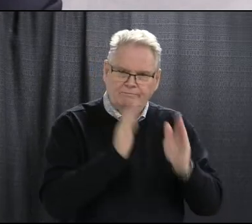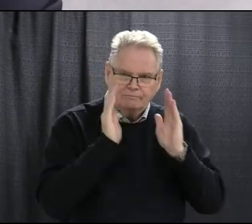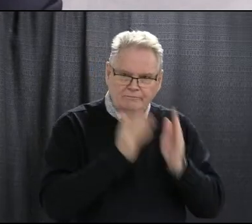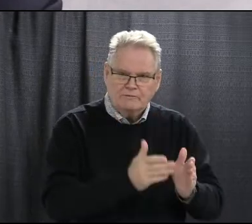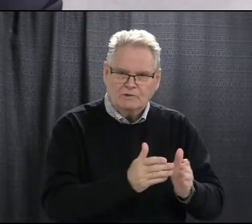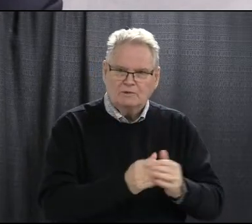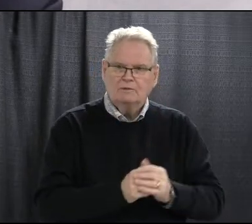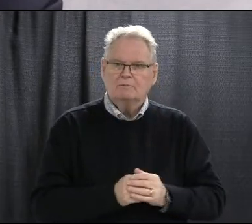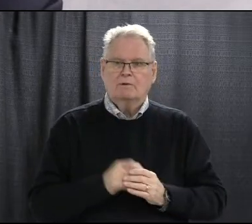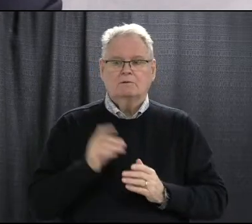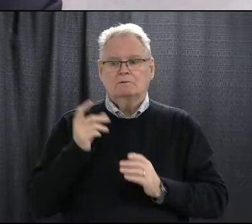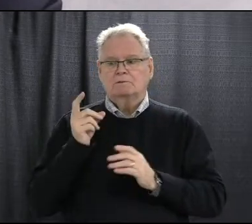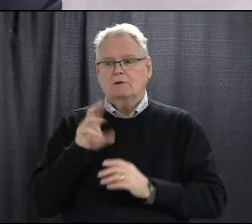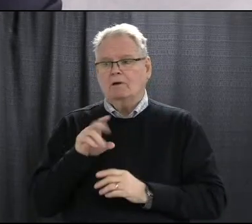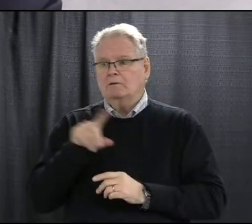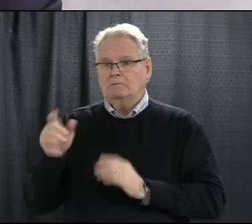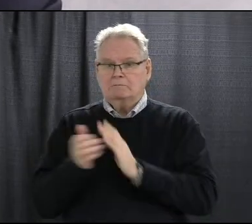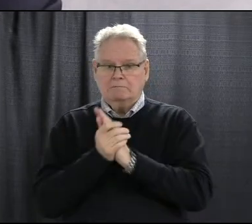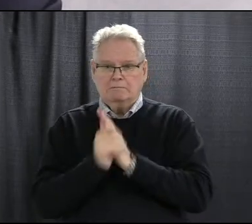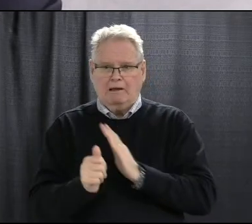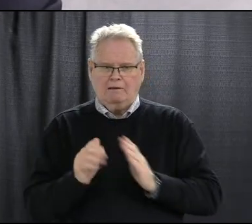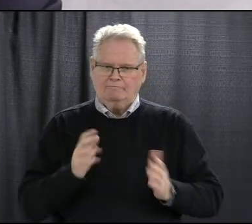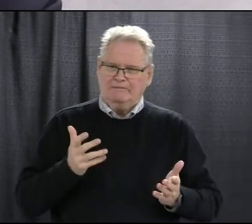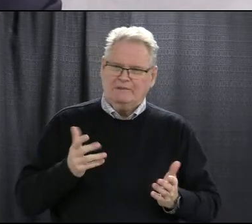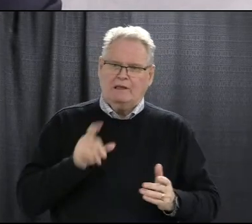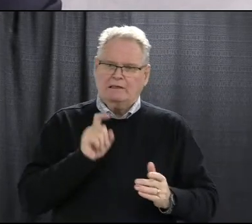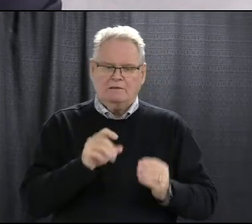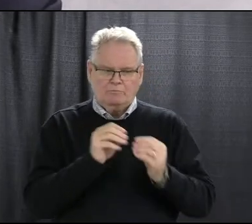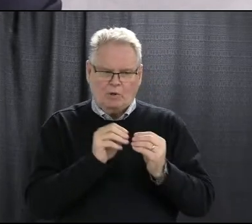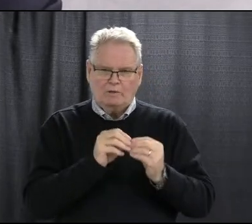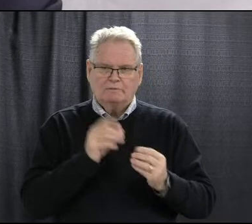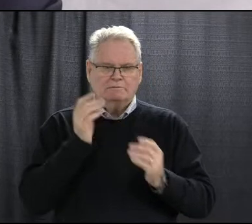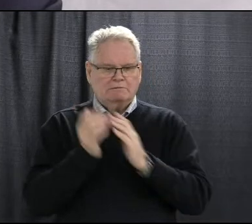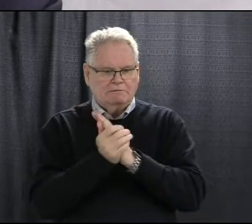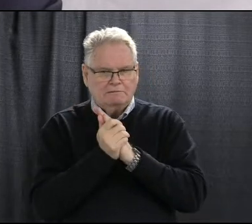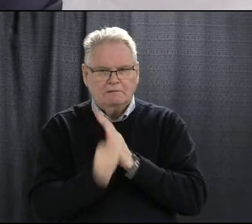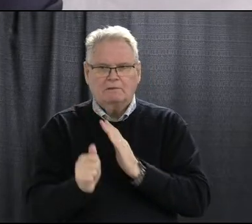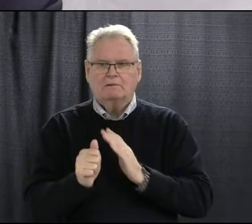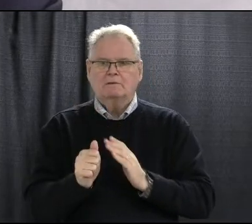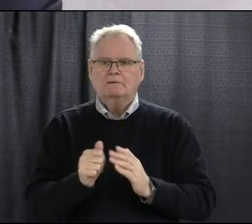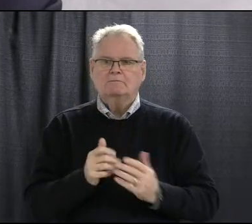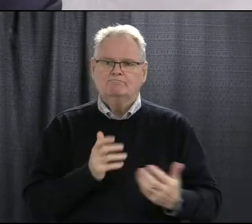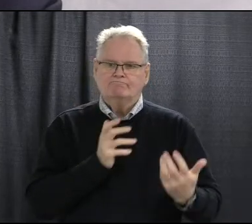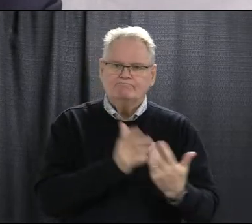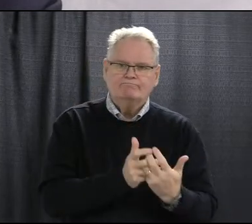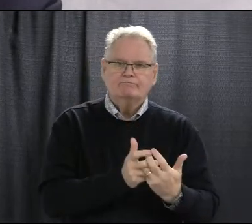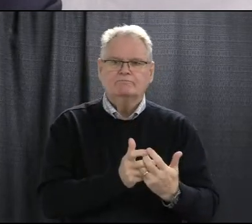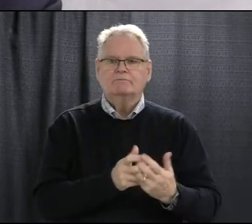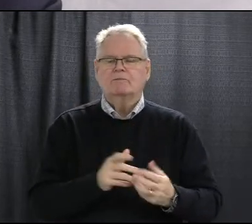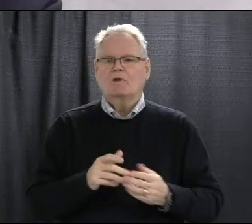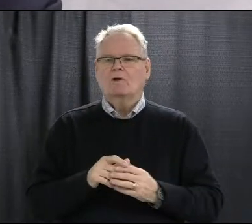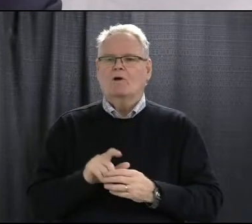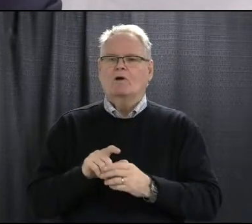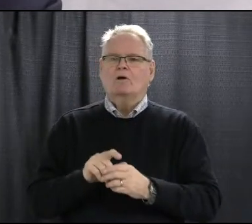was that there would be a continuum from the community to the long-term care sector to the acute care sector.